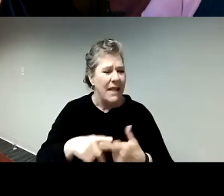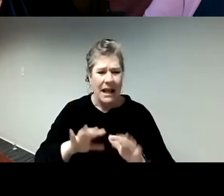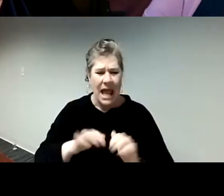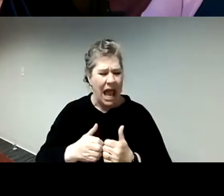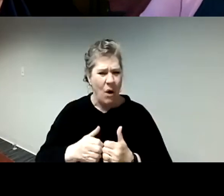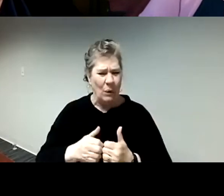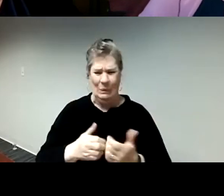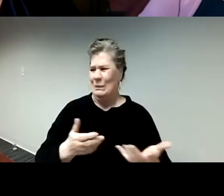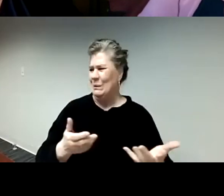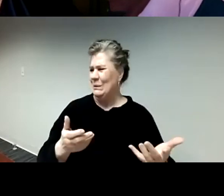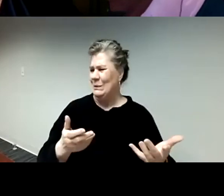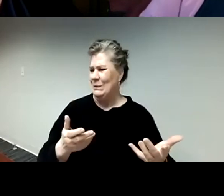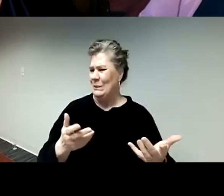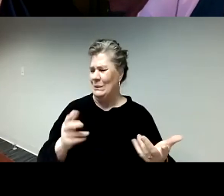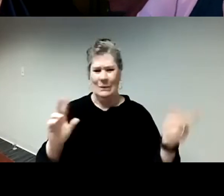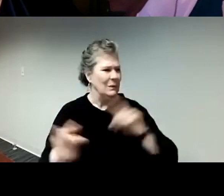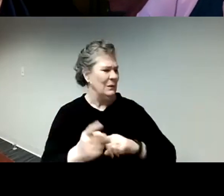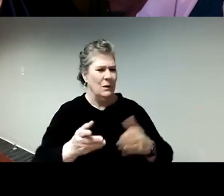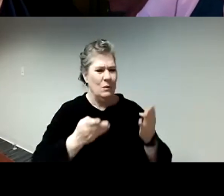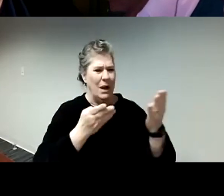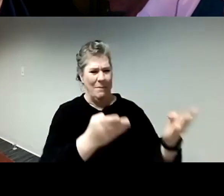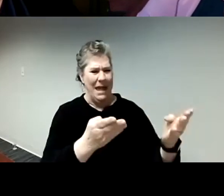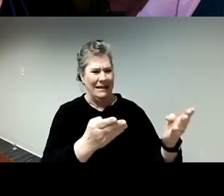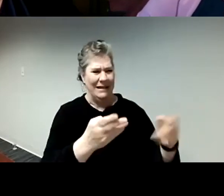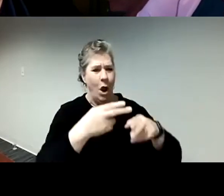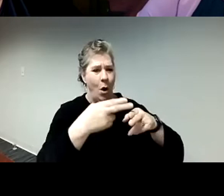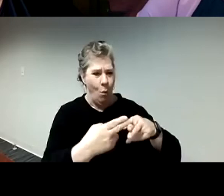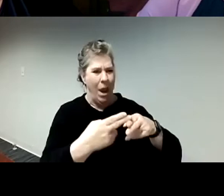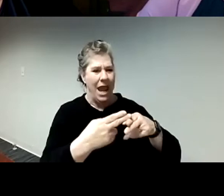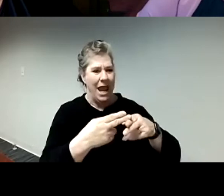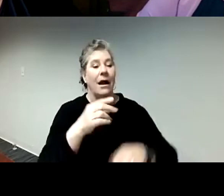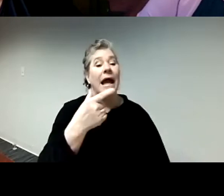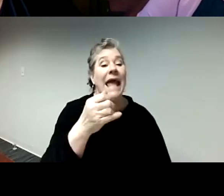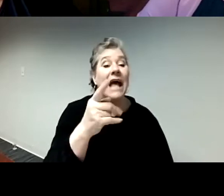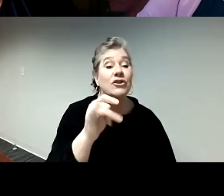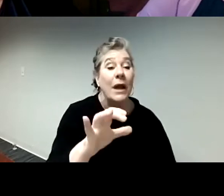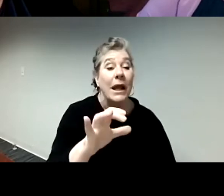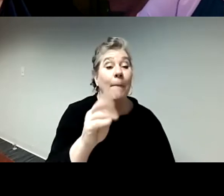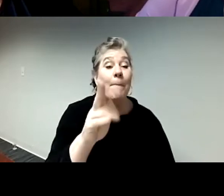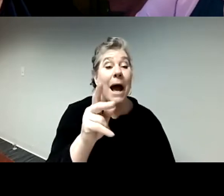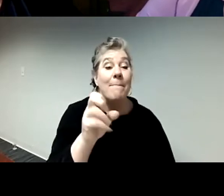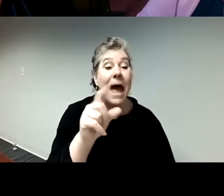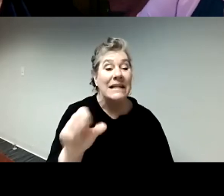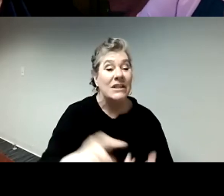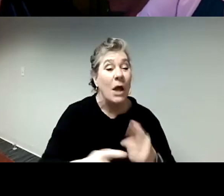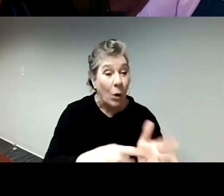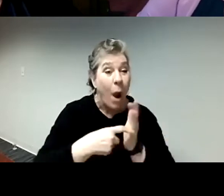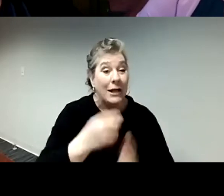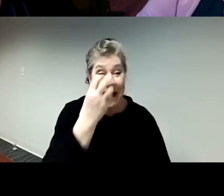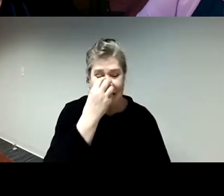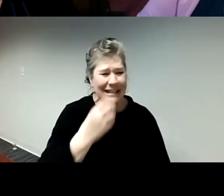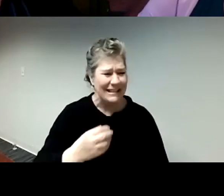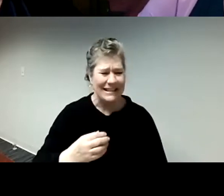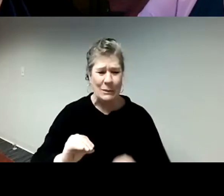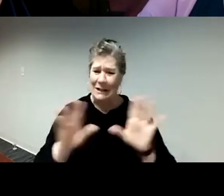how could you then turn around and recommend, you know, a gastric bypass, which also requires anesthesia? It's very clear